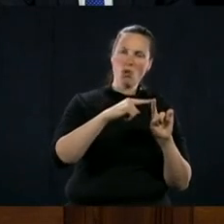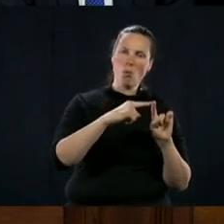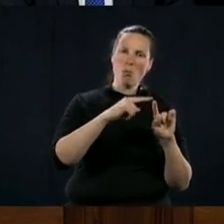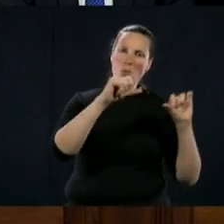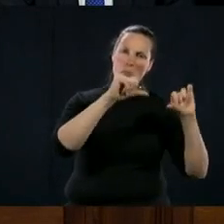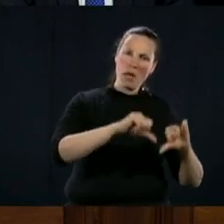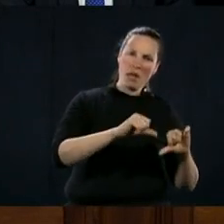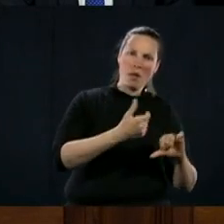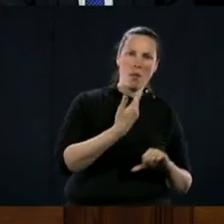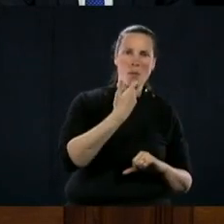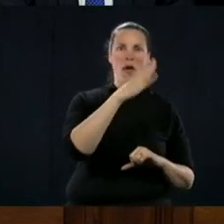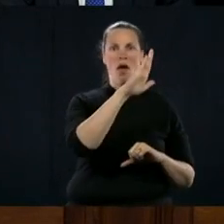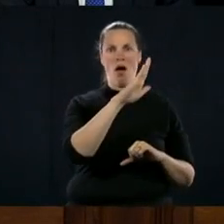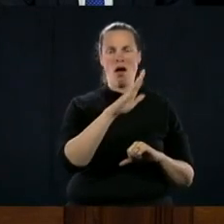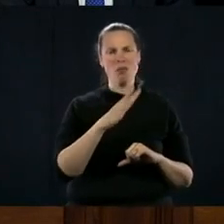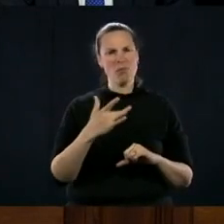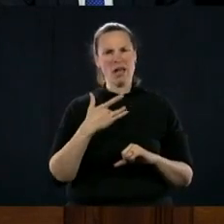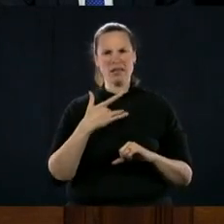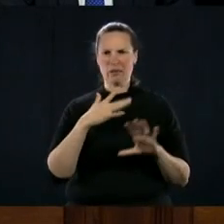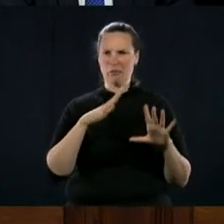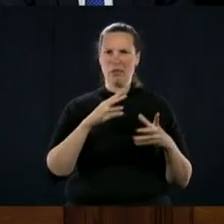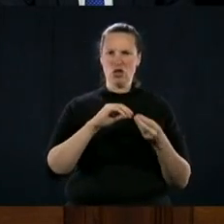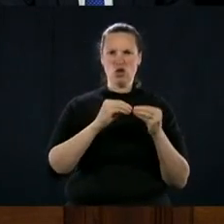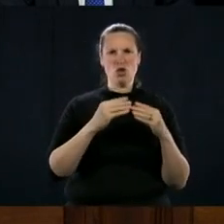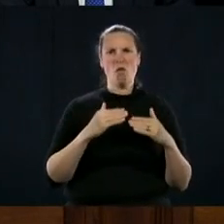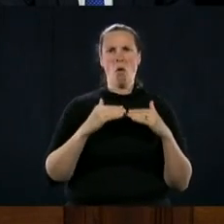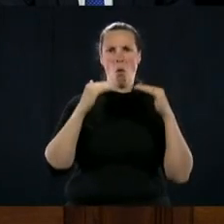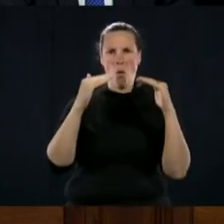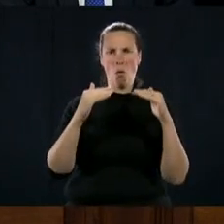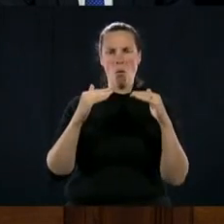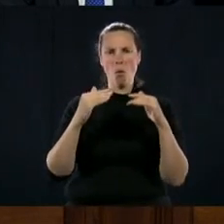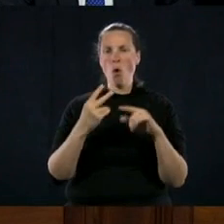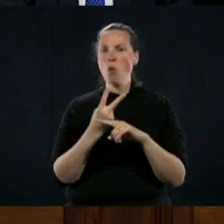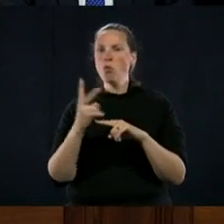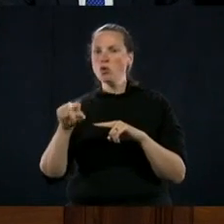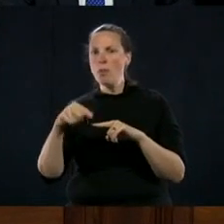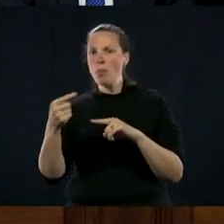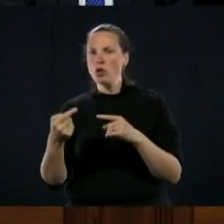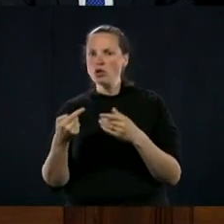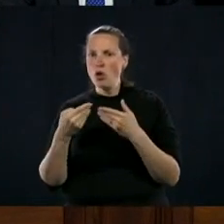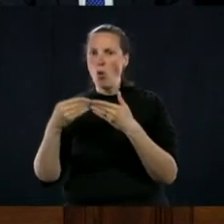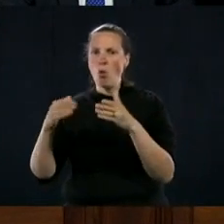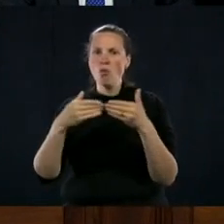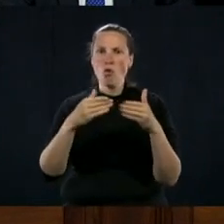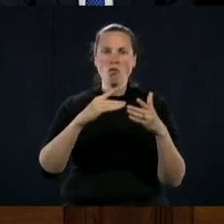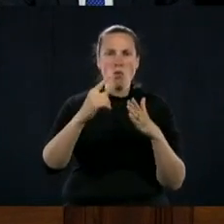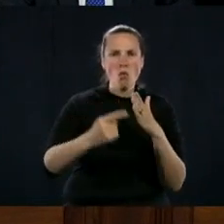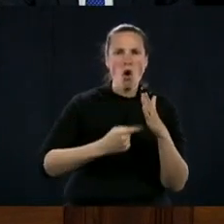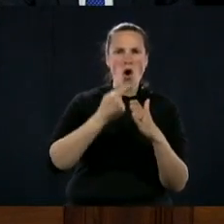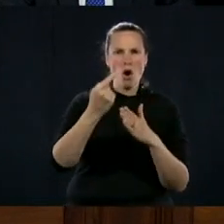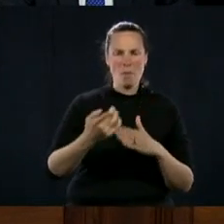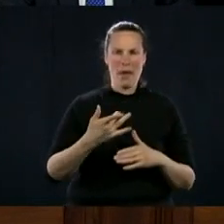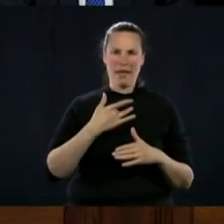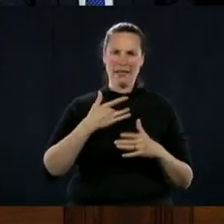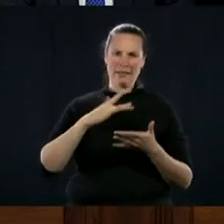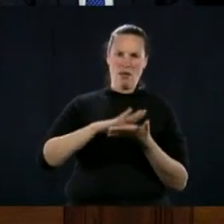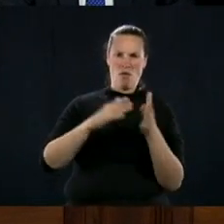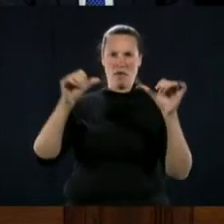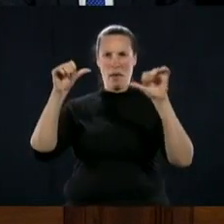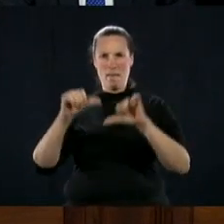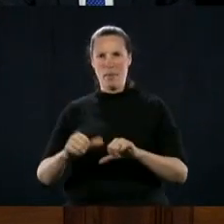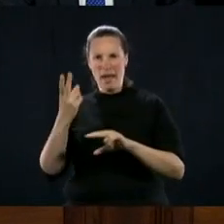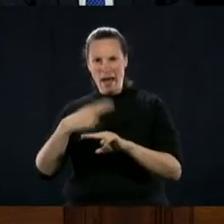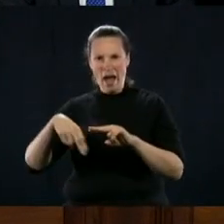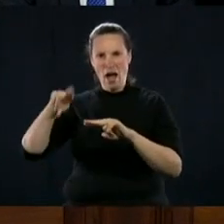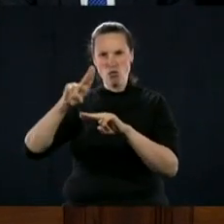The deconfinement is going to be starting within 2 weeks. At this rhythm, with the deconfinement, is there not a risk that there will be